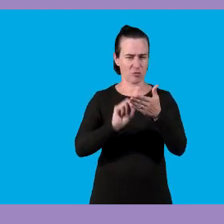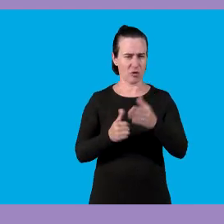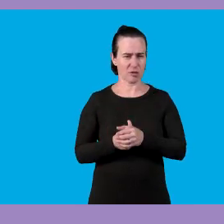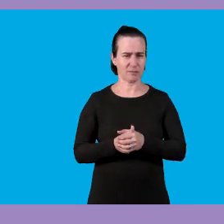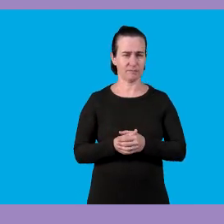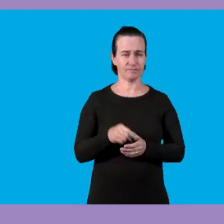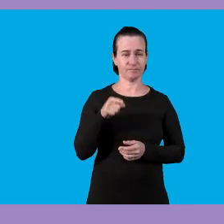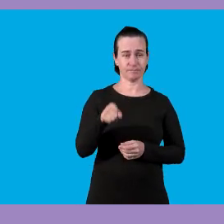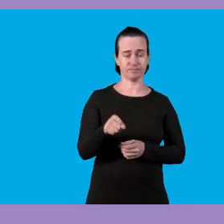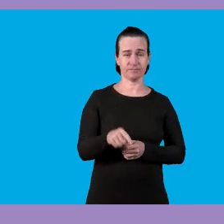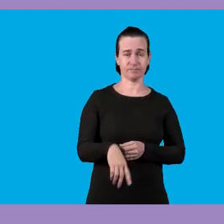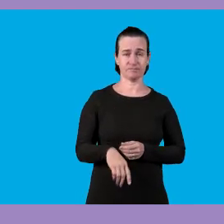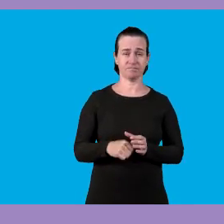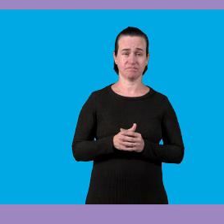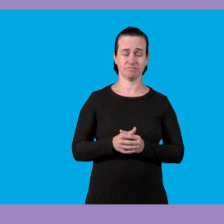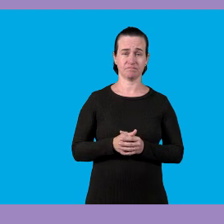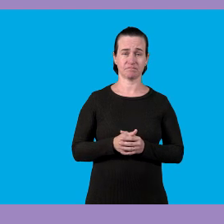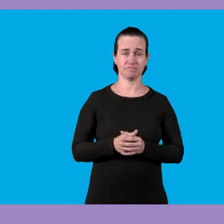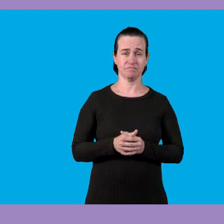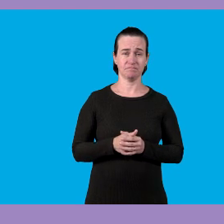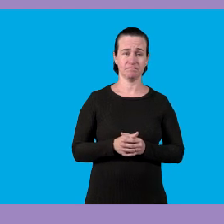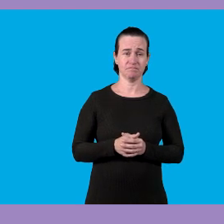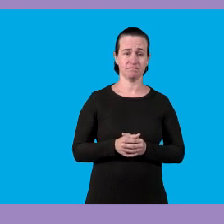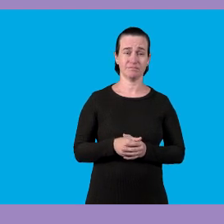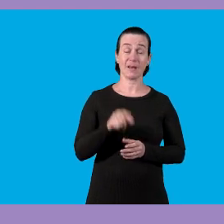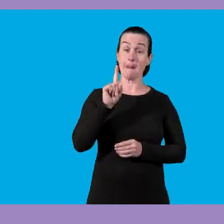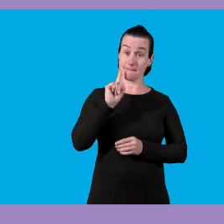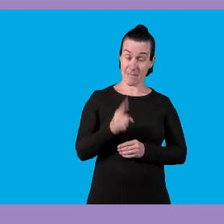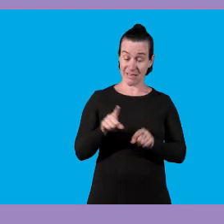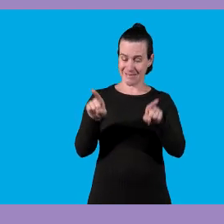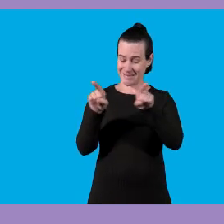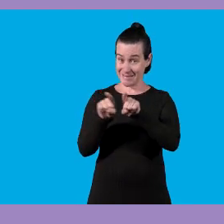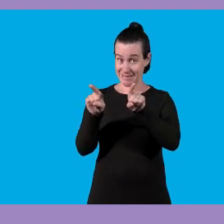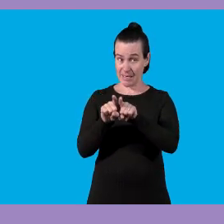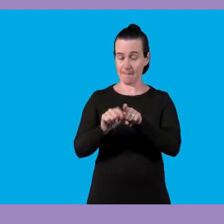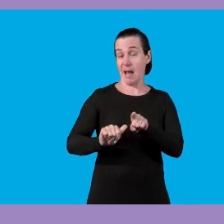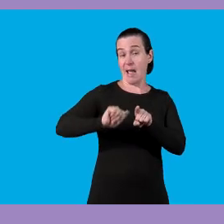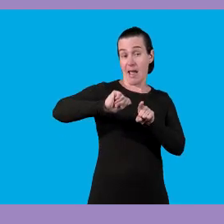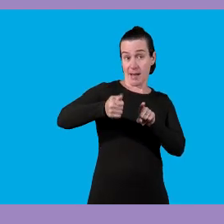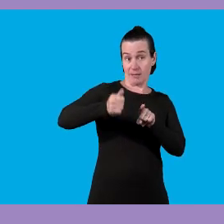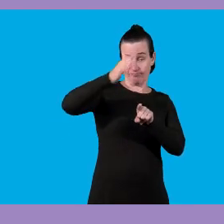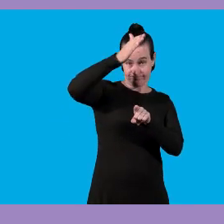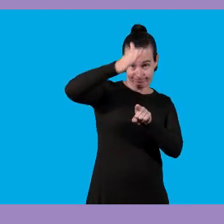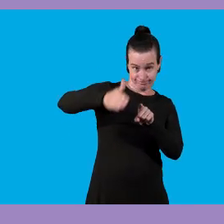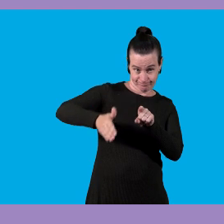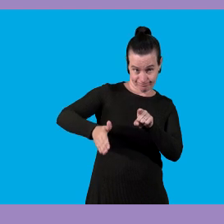here. 6 divided by 3 is equals to, let's look at the